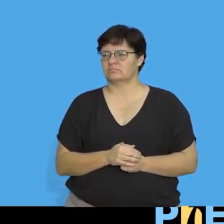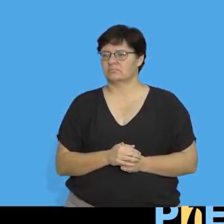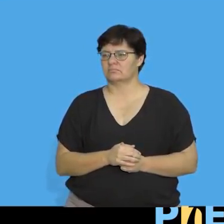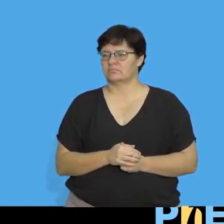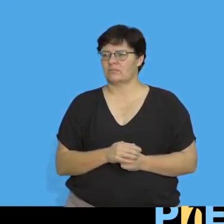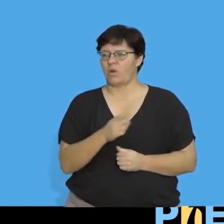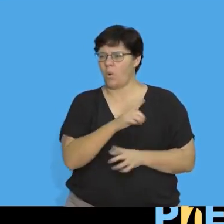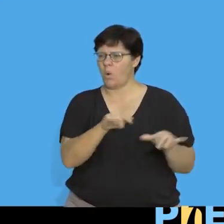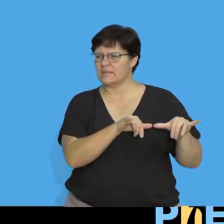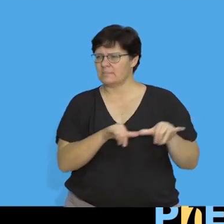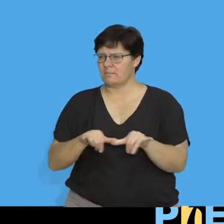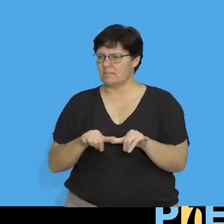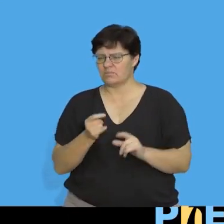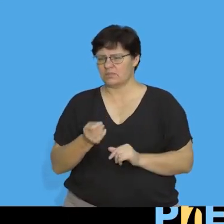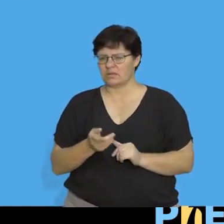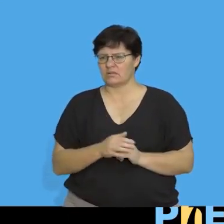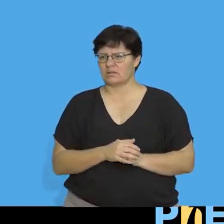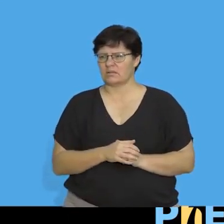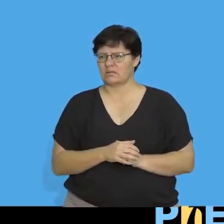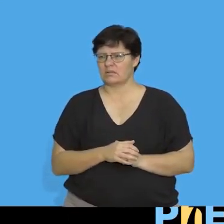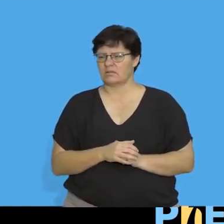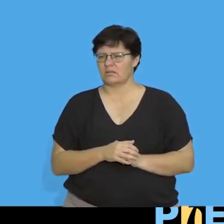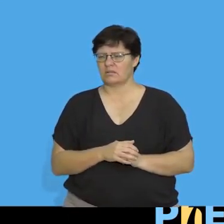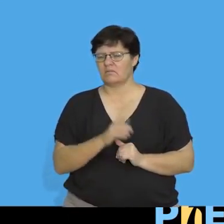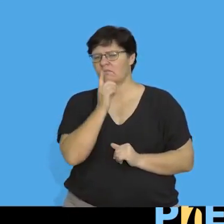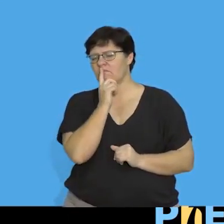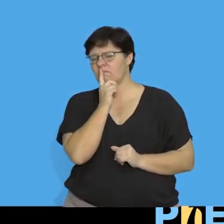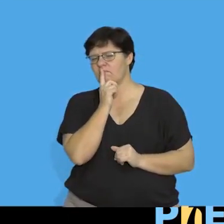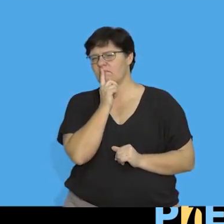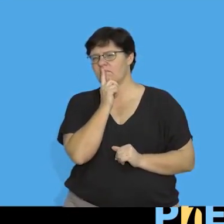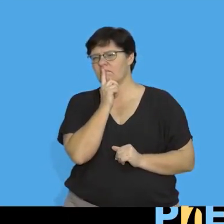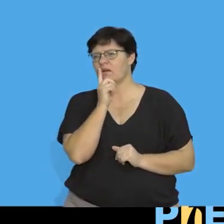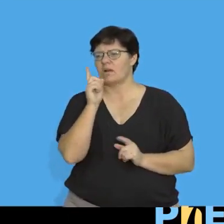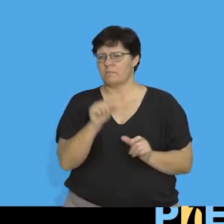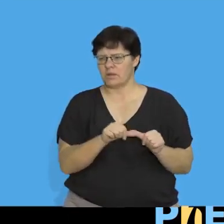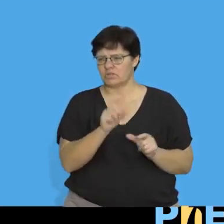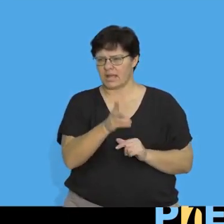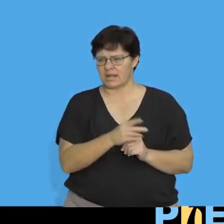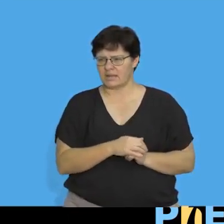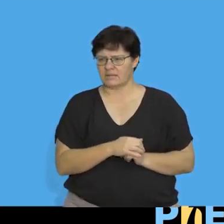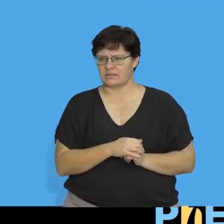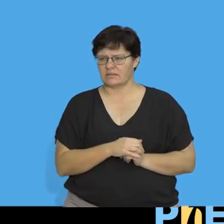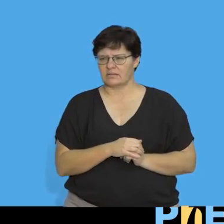same, and let it go from that position, and we'll measure it one more time.